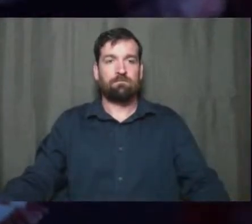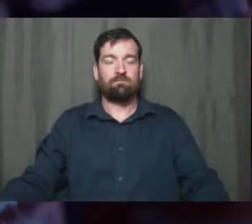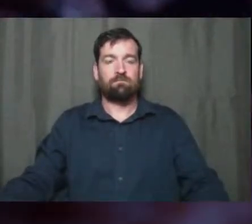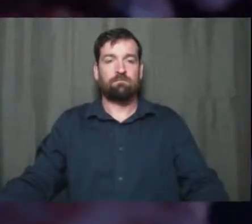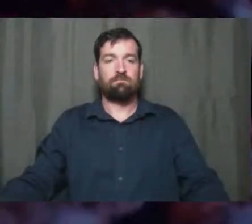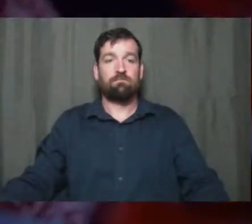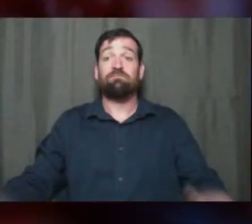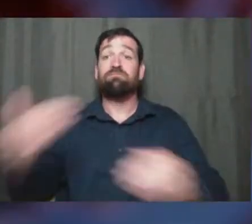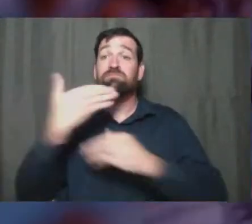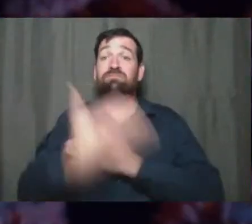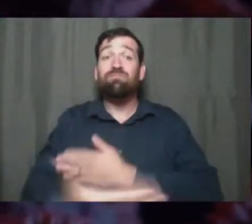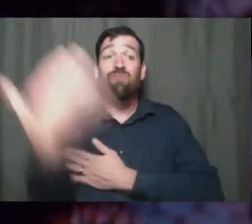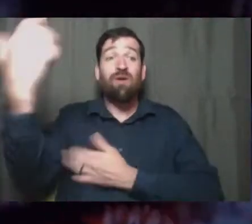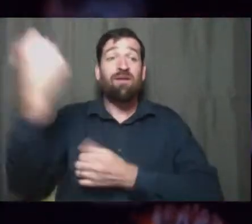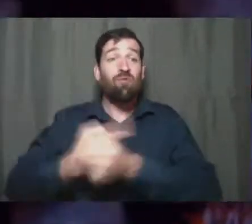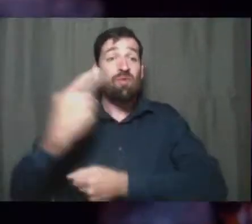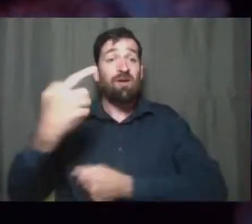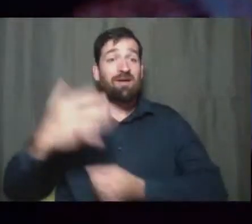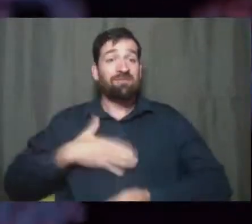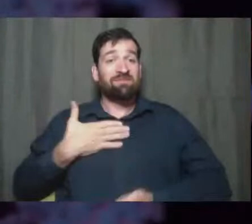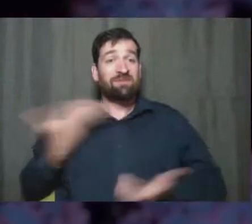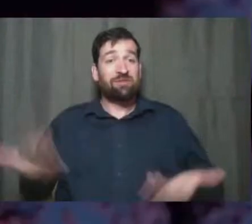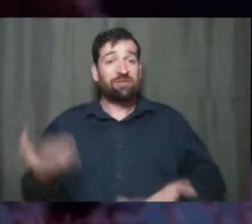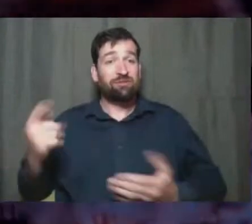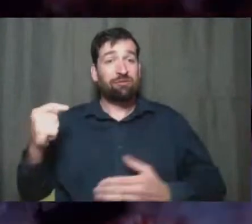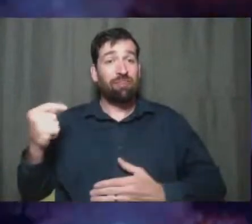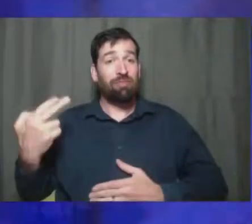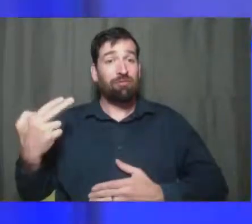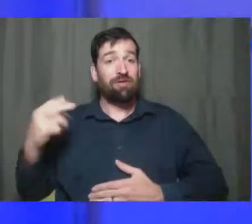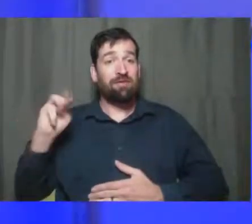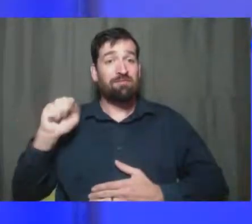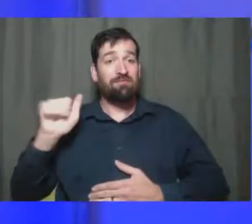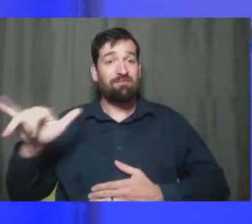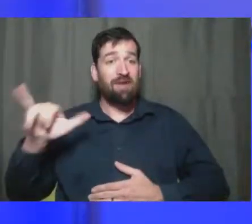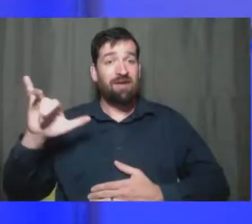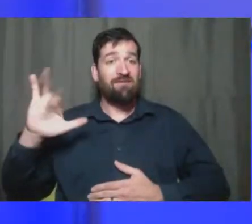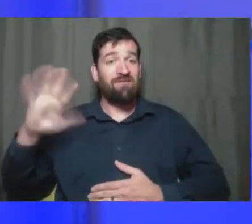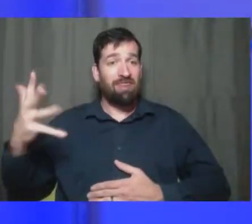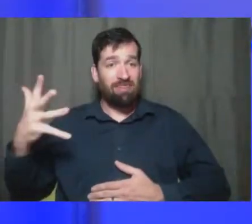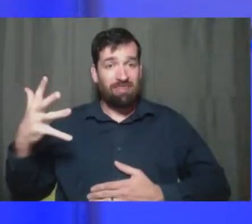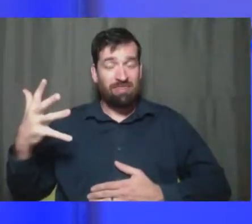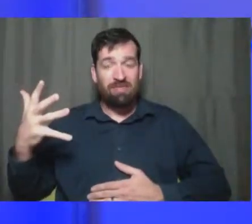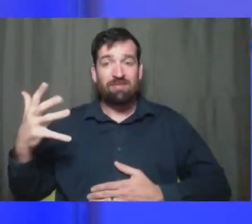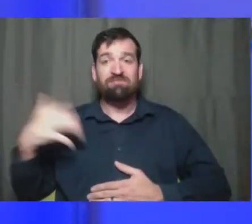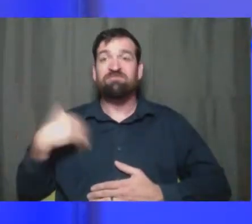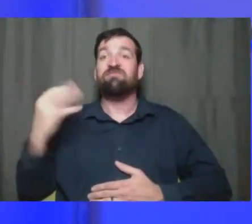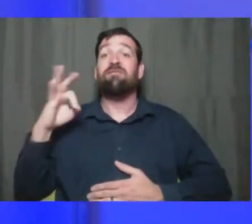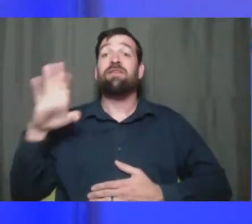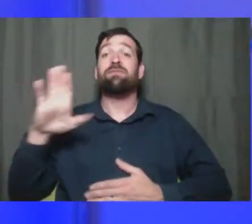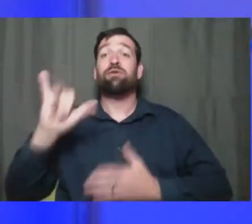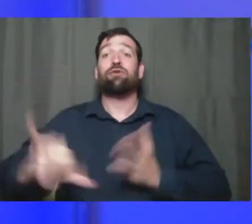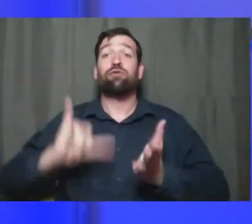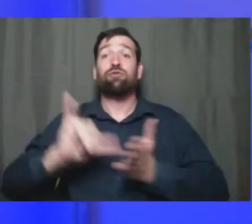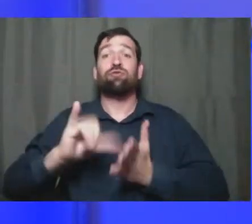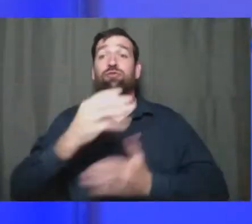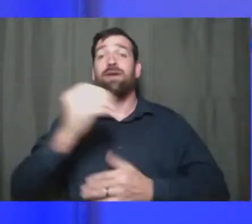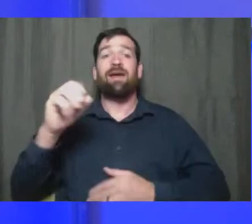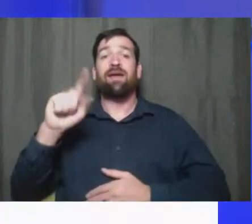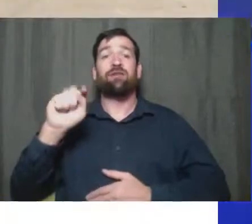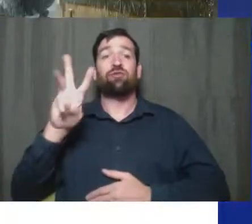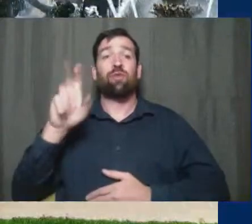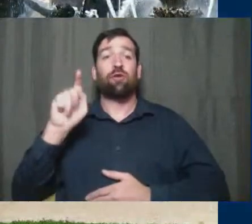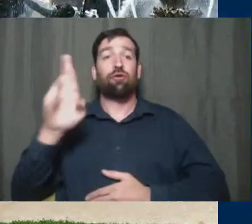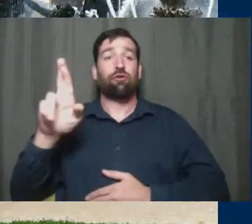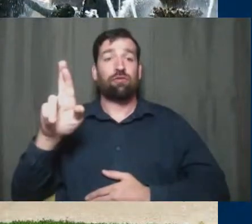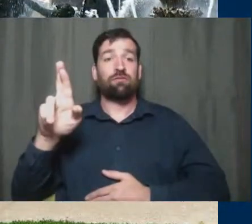Good morning, everyone. Glad you're with us. It is Thursday, May 5th. Thank you so much for being here on Facebook, YouTube, and on Twitter. Coming up later,